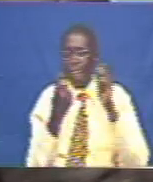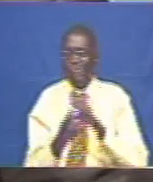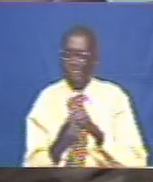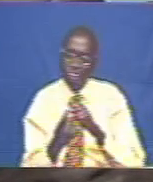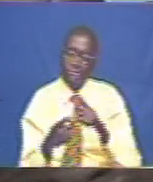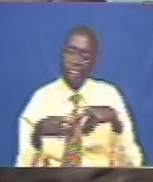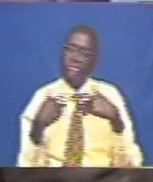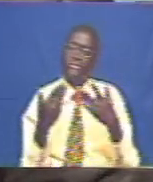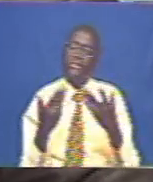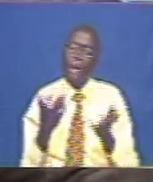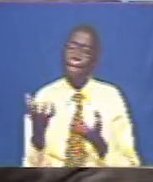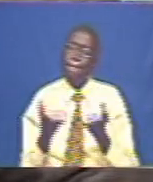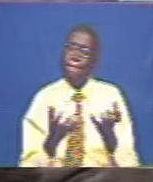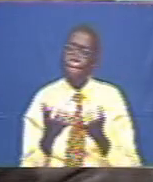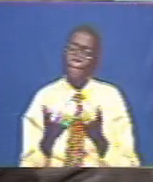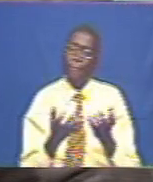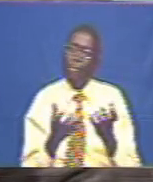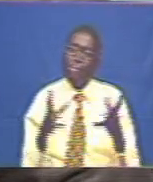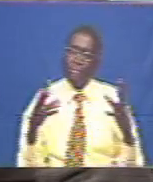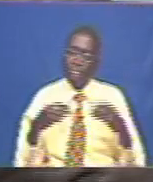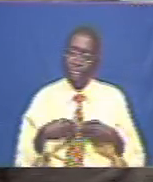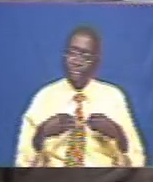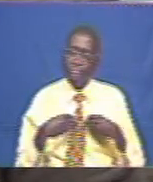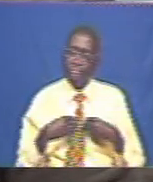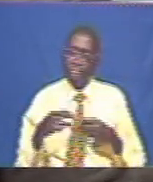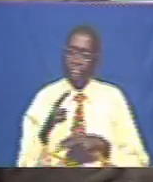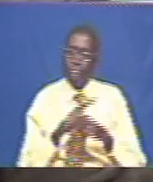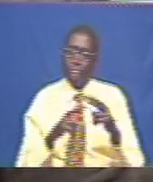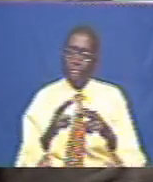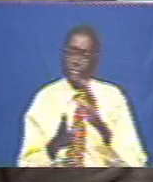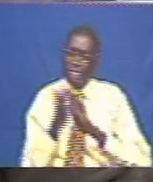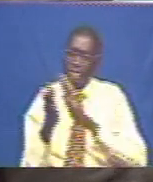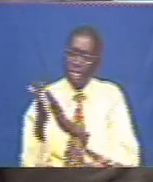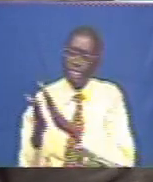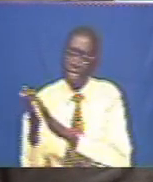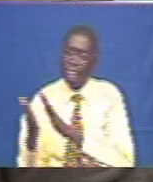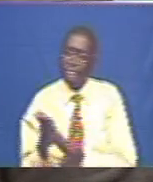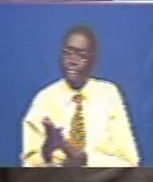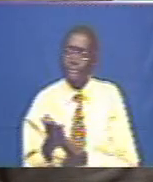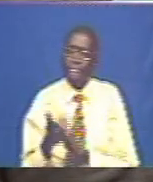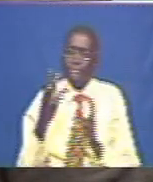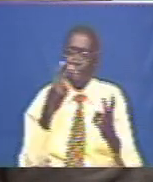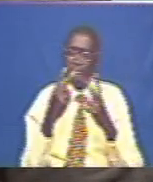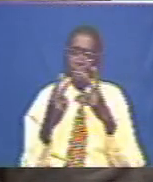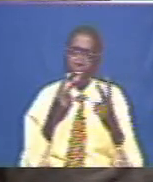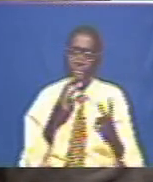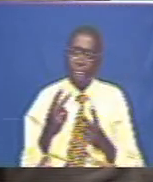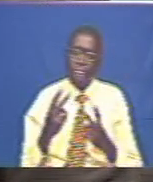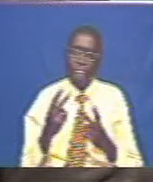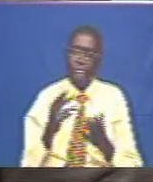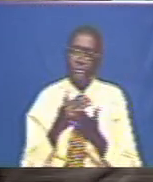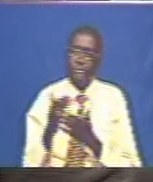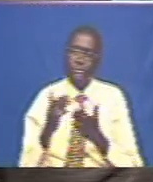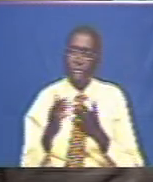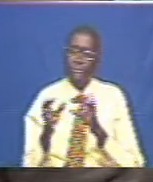are transacting. And acceptability and usage has gone up very quickly. And when you look at the cooperative